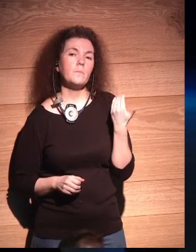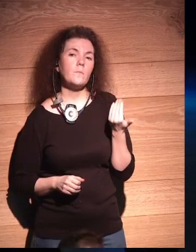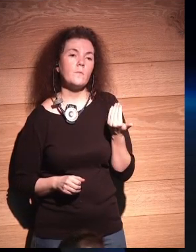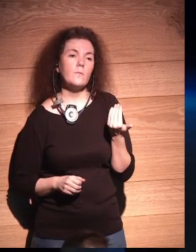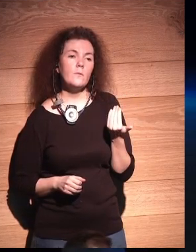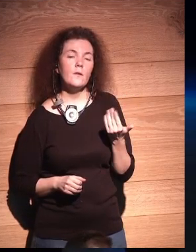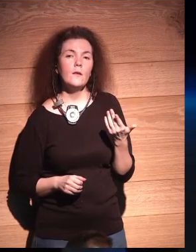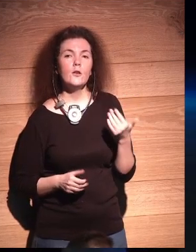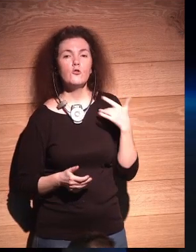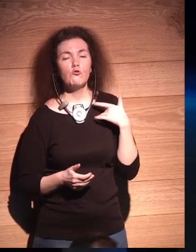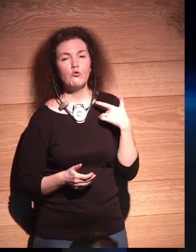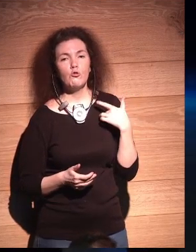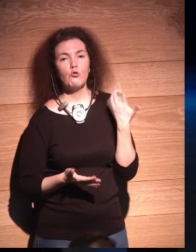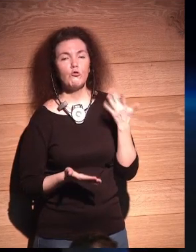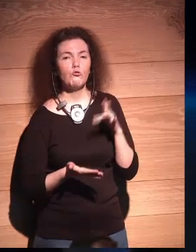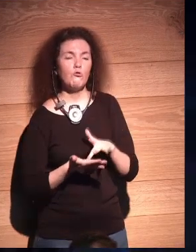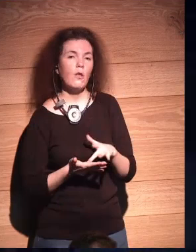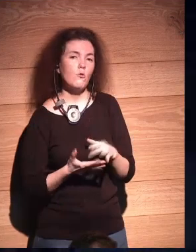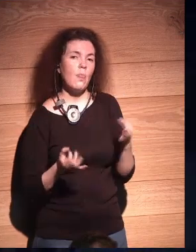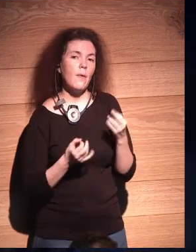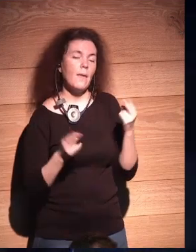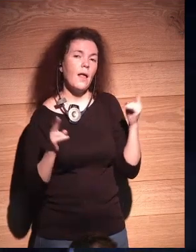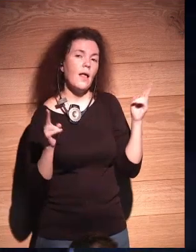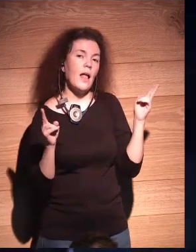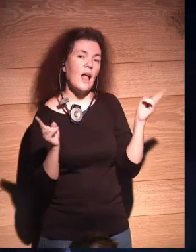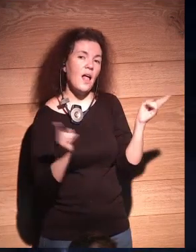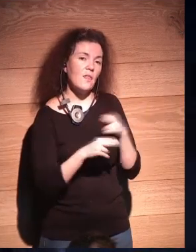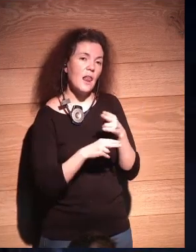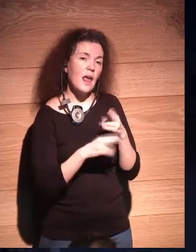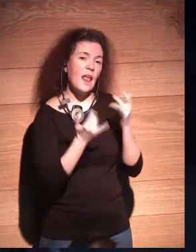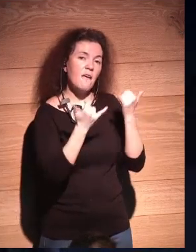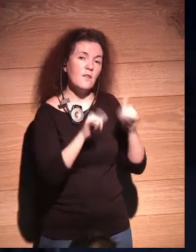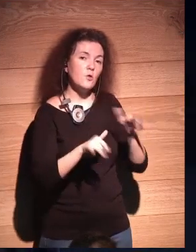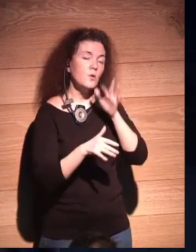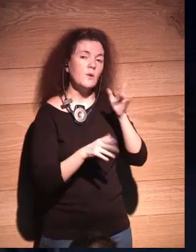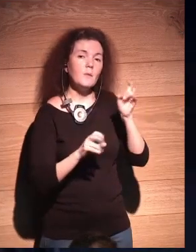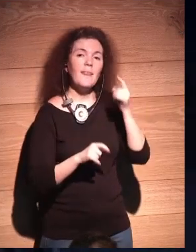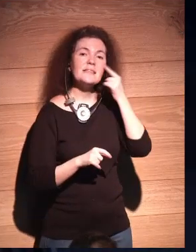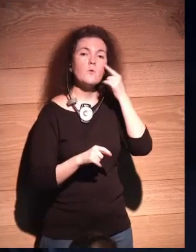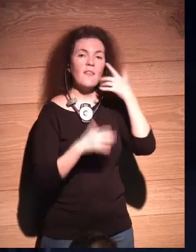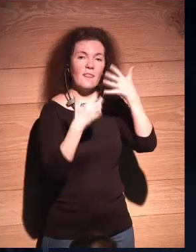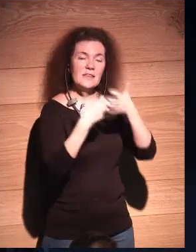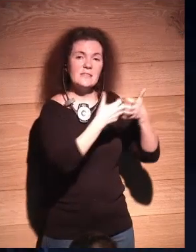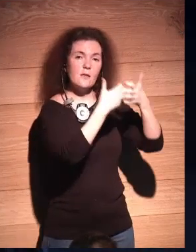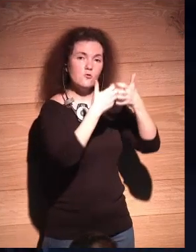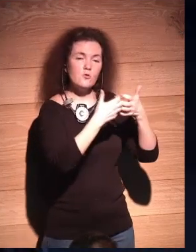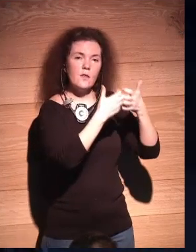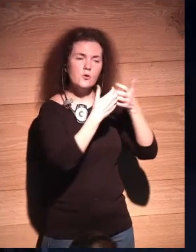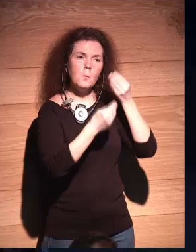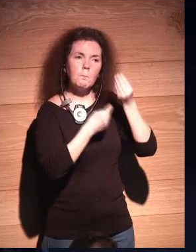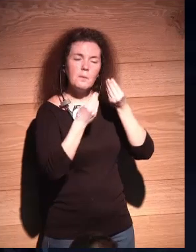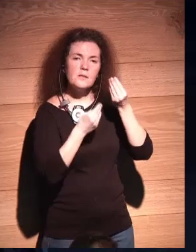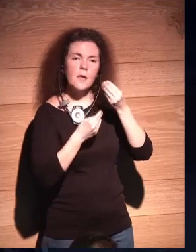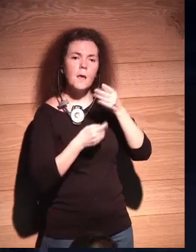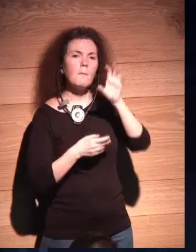cancel the thing with because of Homeland Security, I realized there are other places in the world that have a different view